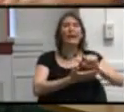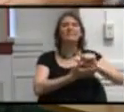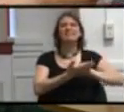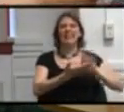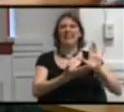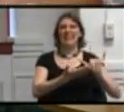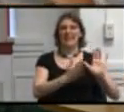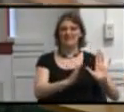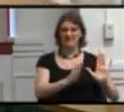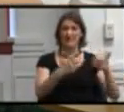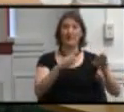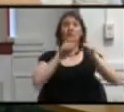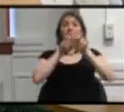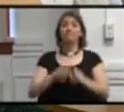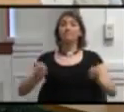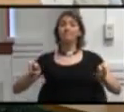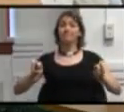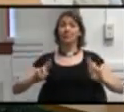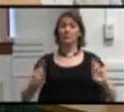matters.